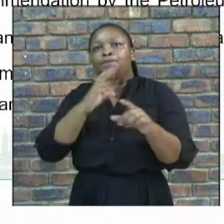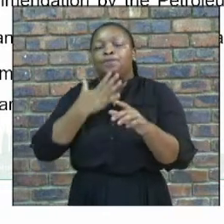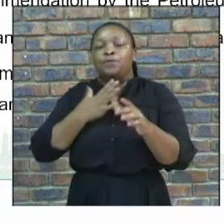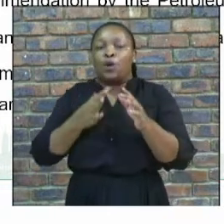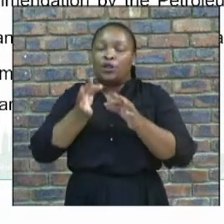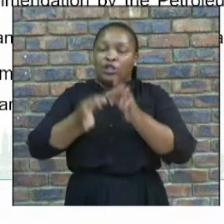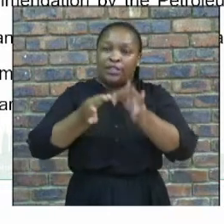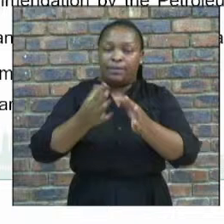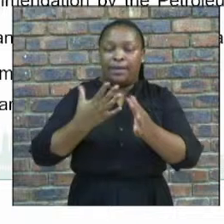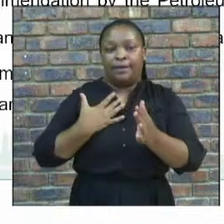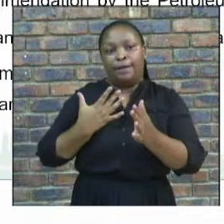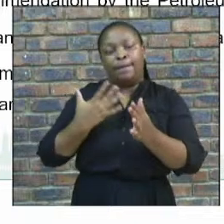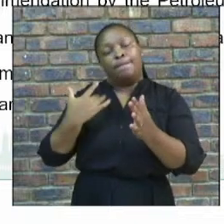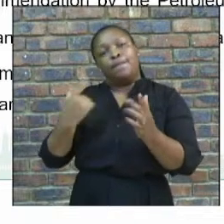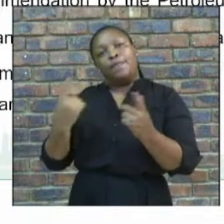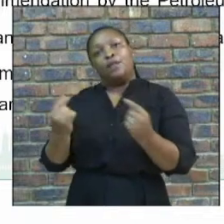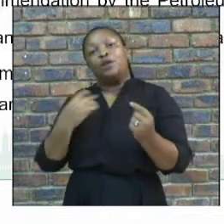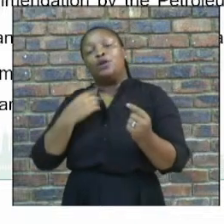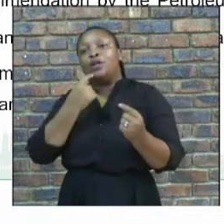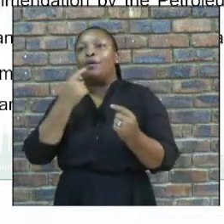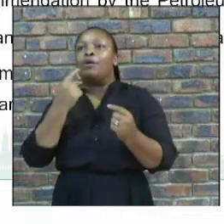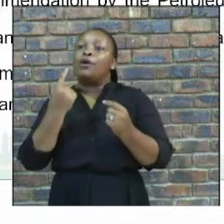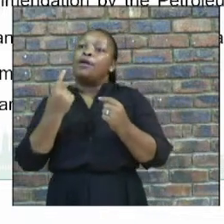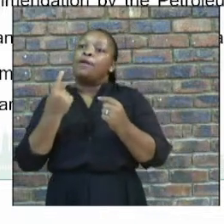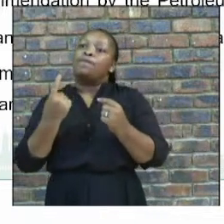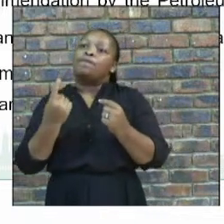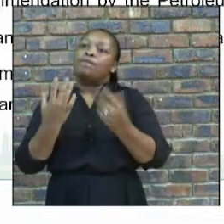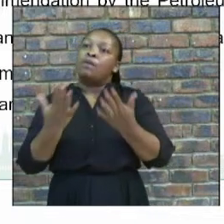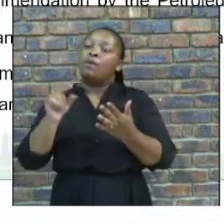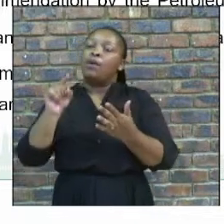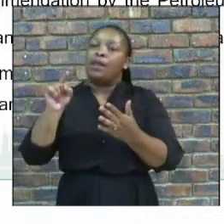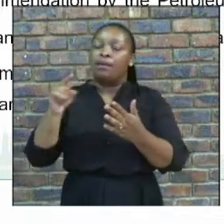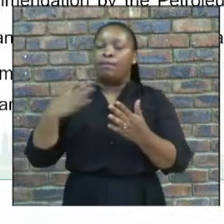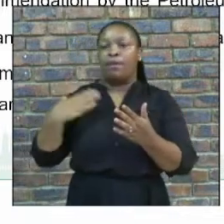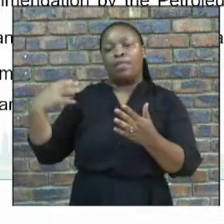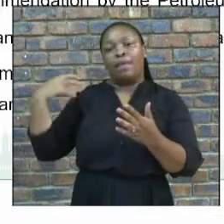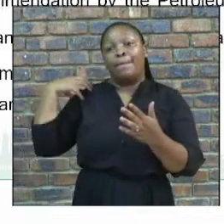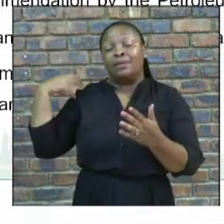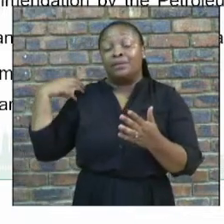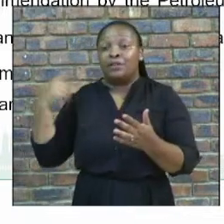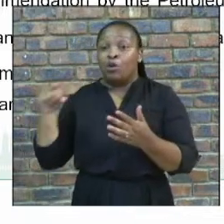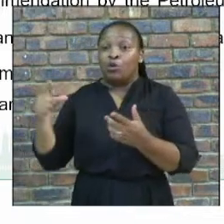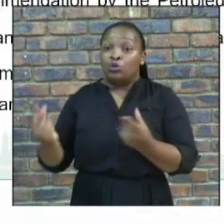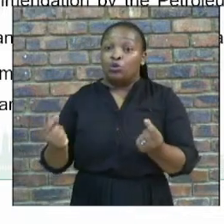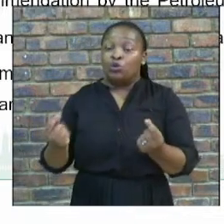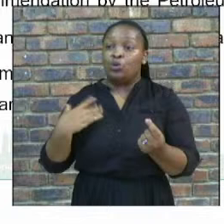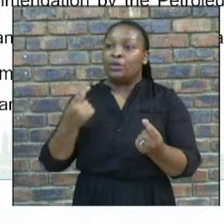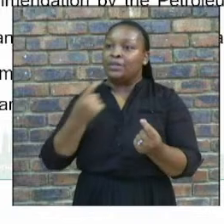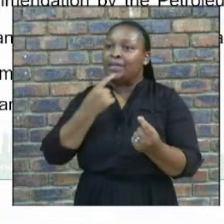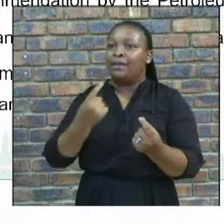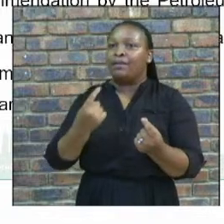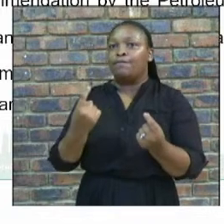that there will be a time where the minister will issue a notice